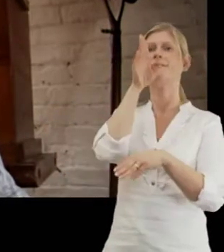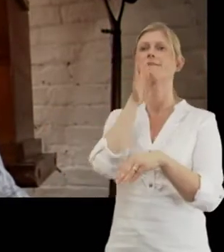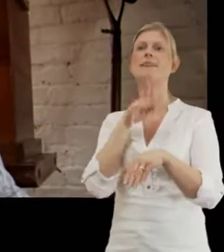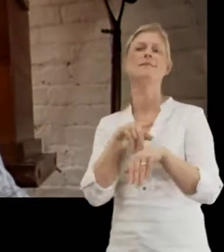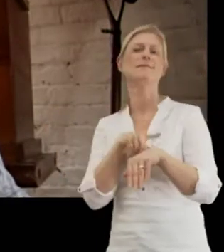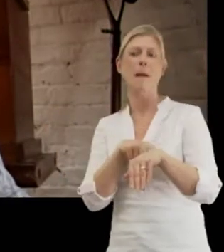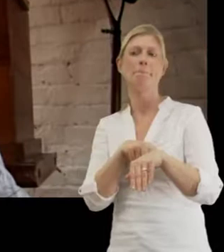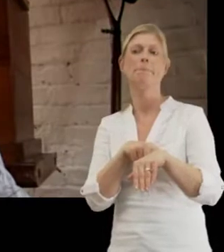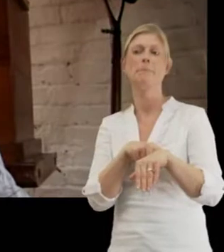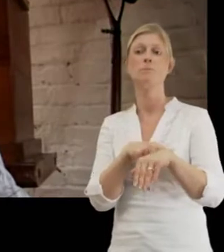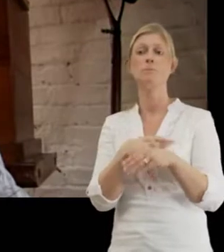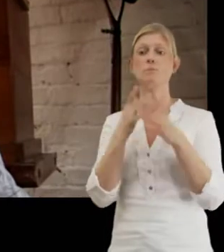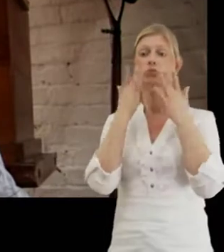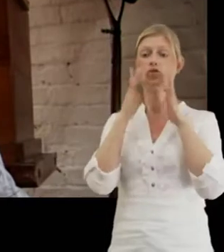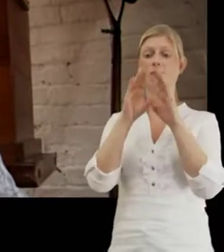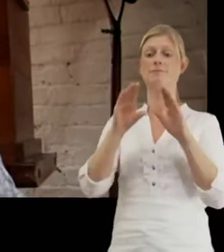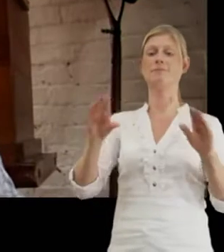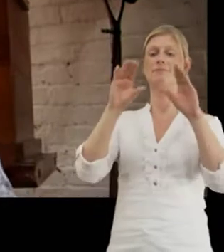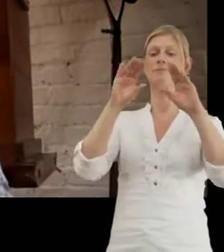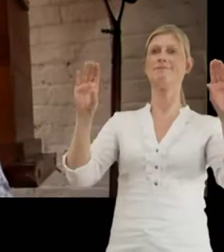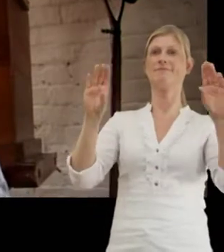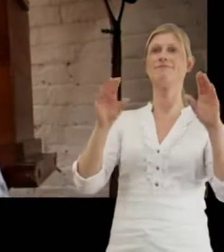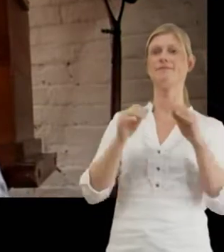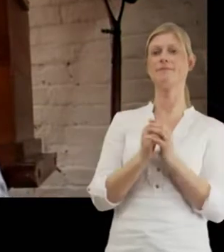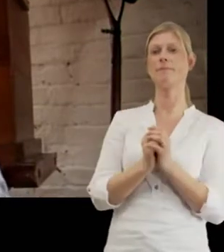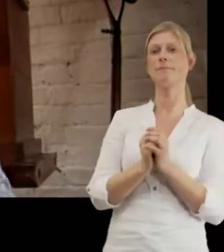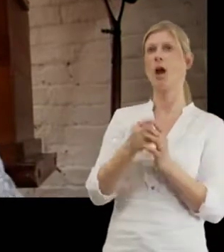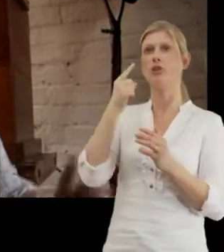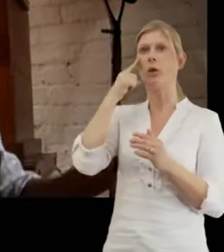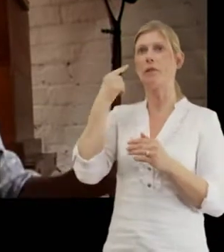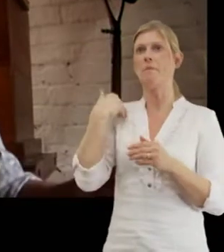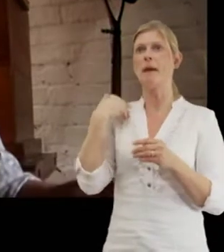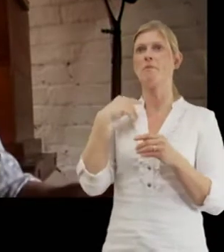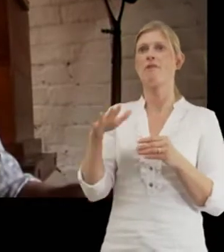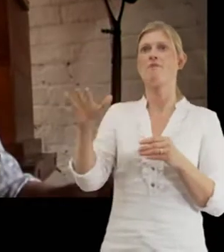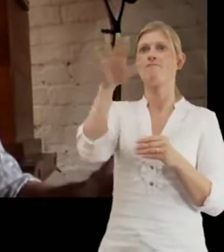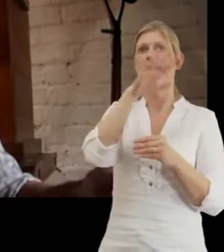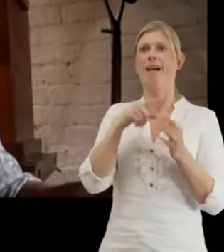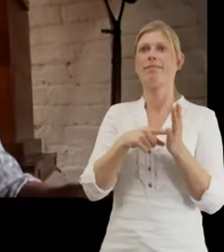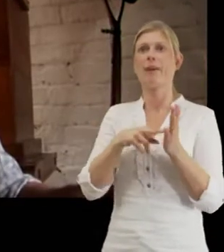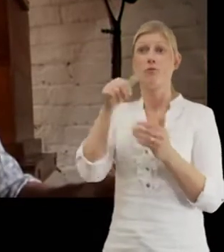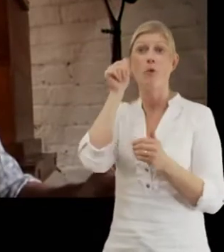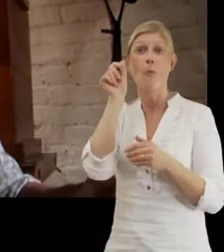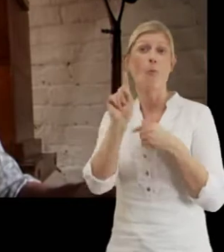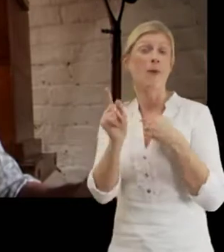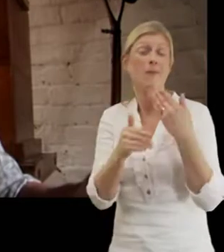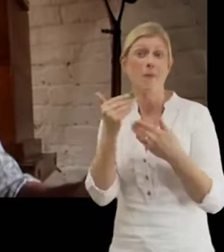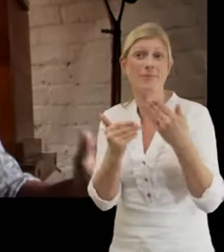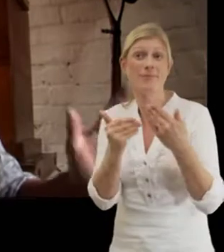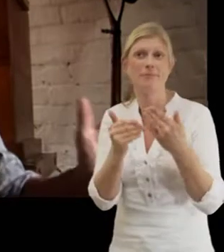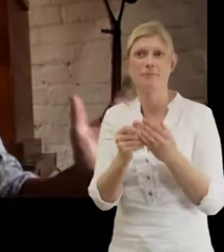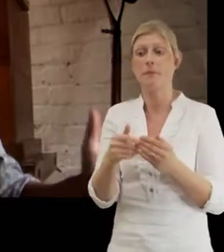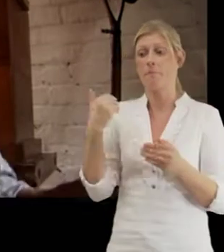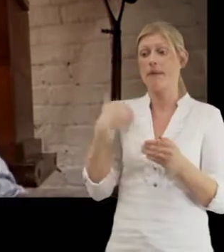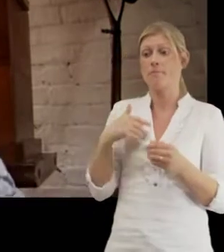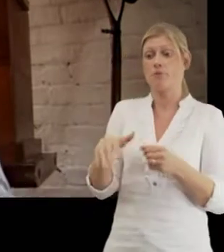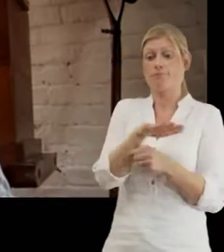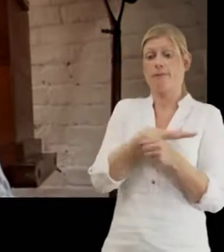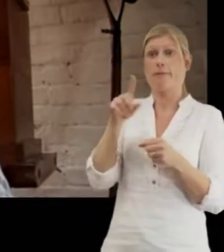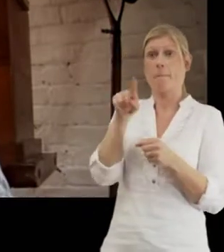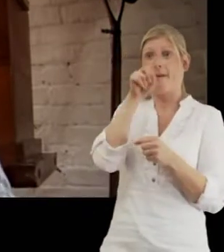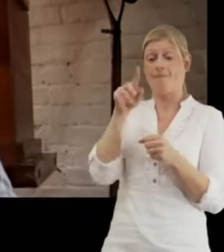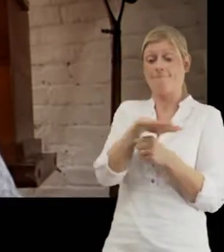we put the sails in that position. I don't suppose anyone in Lincoln, except the immediate neighbours, realise what we're doing, but it's just a nice